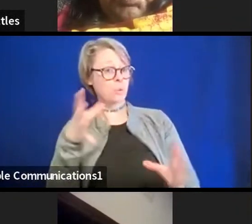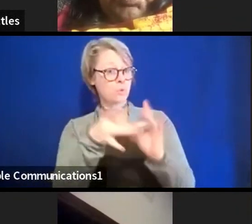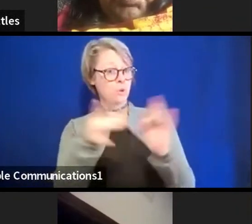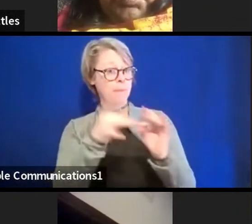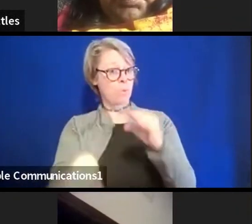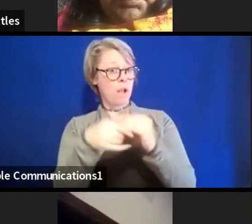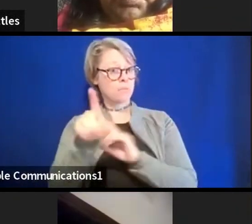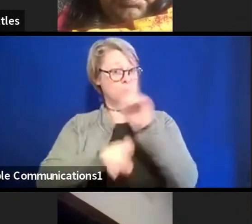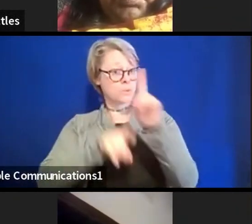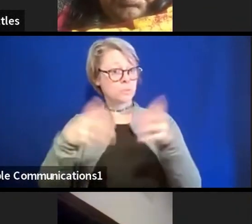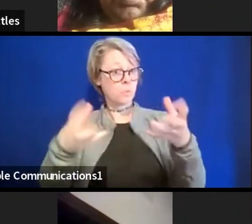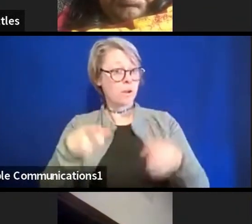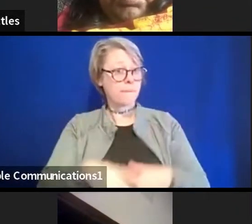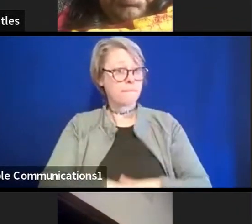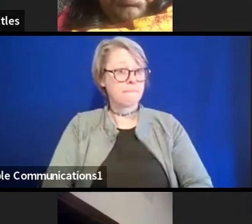questions.